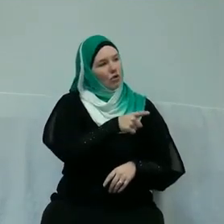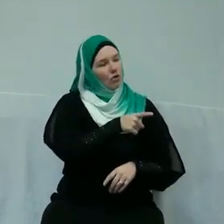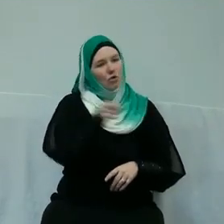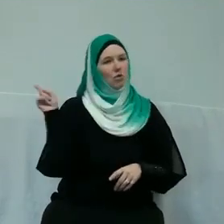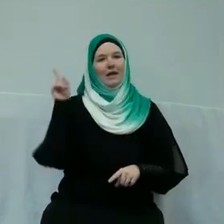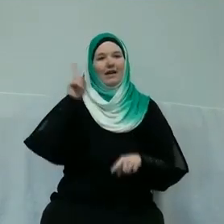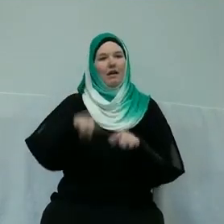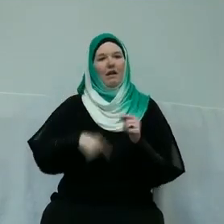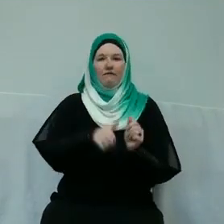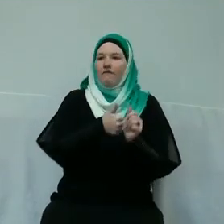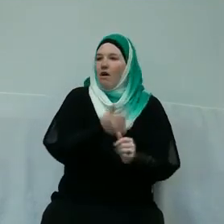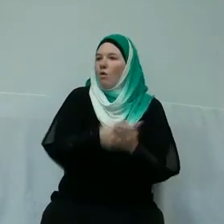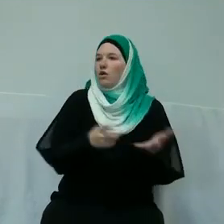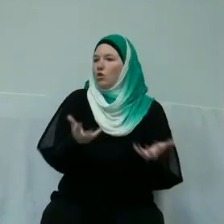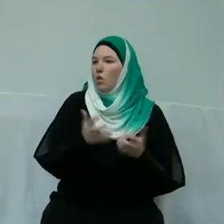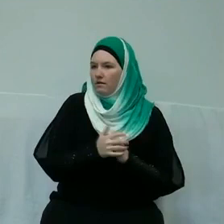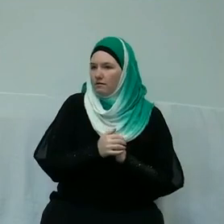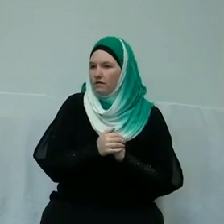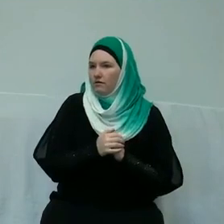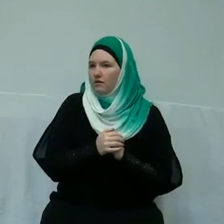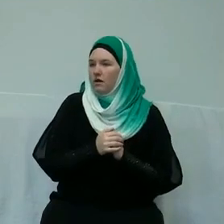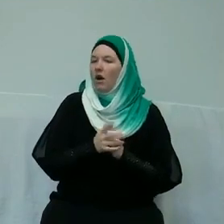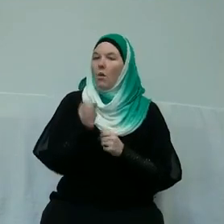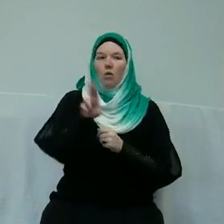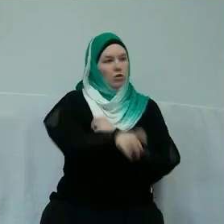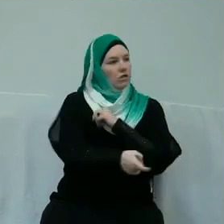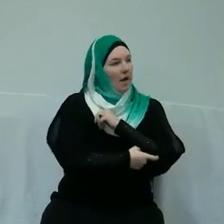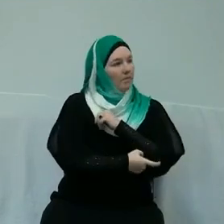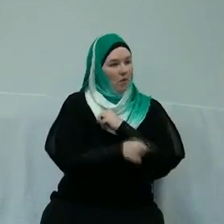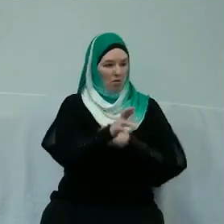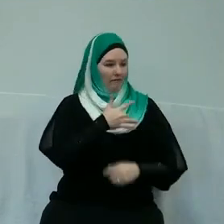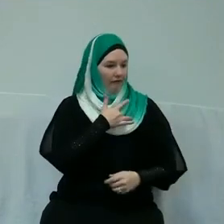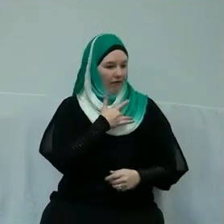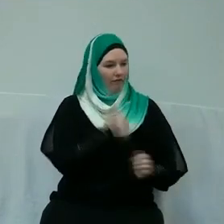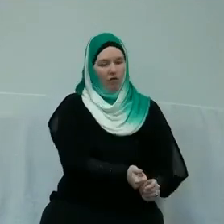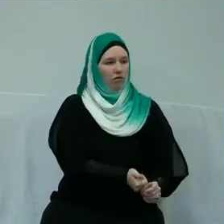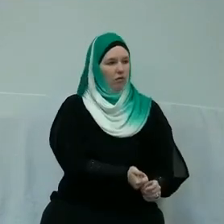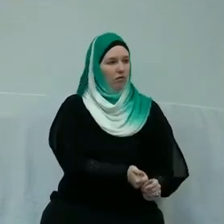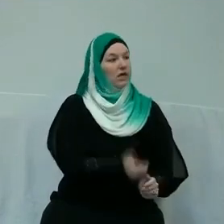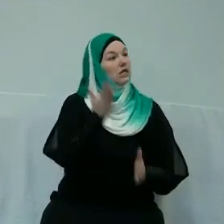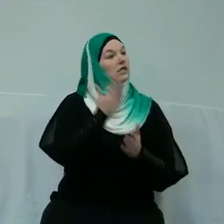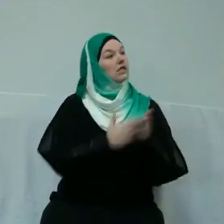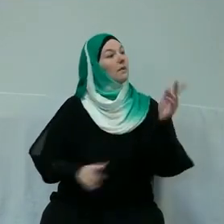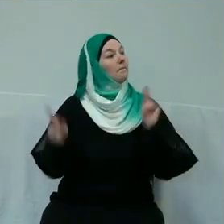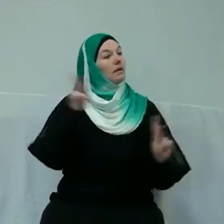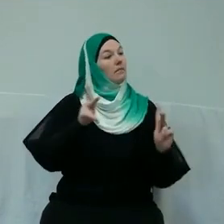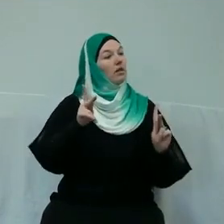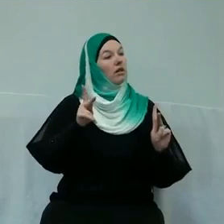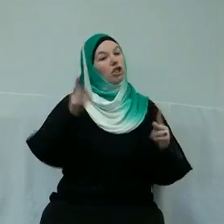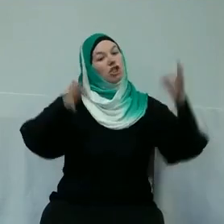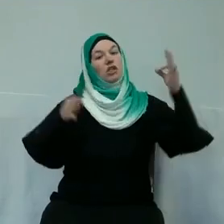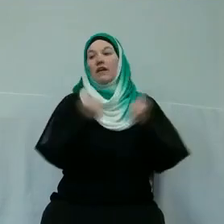our desires, even living according to our feeling. Some people judge everything by